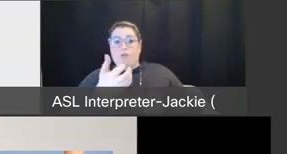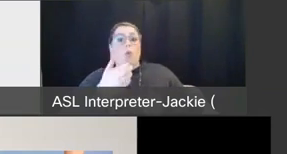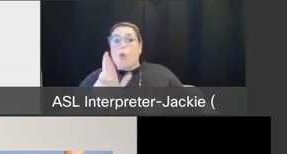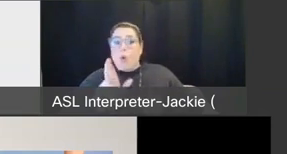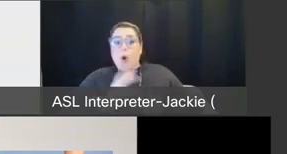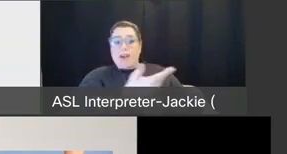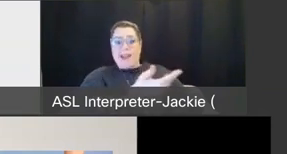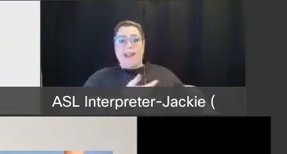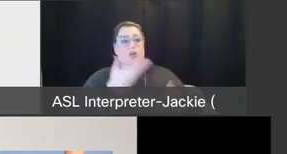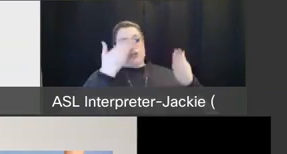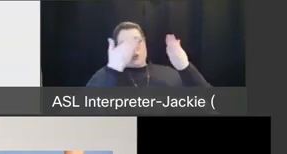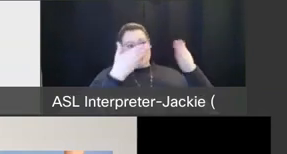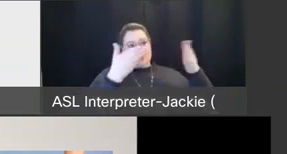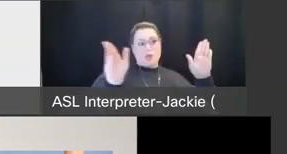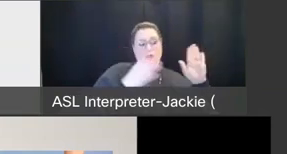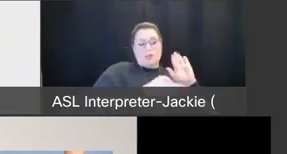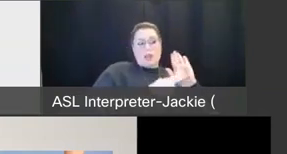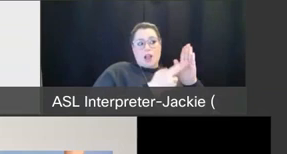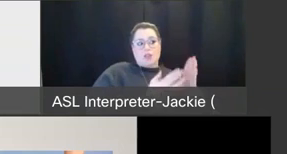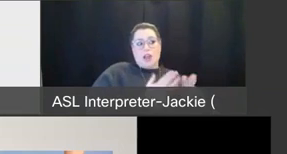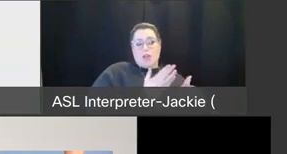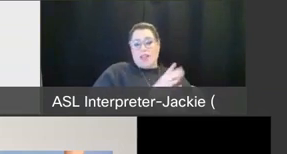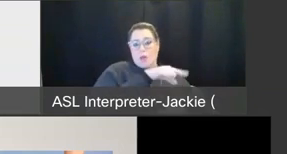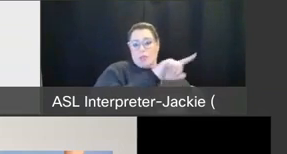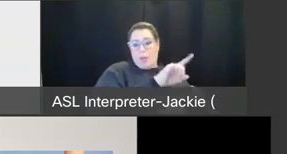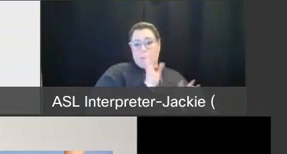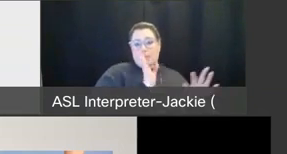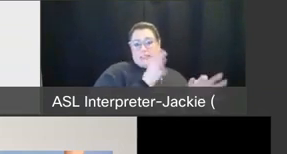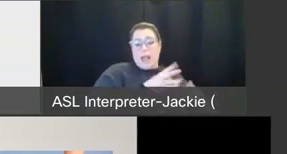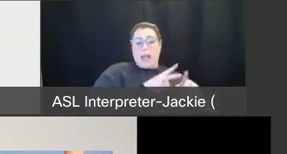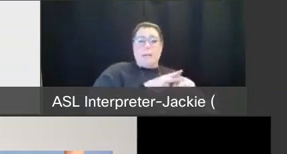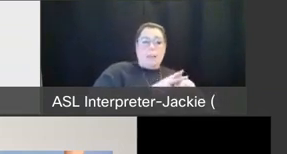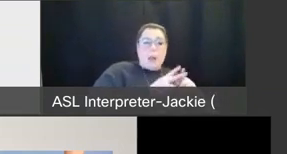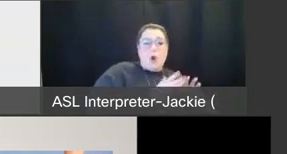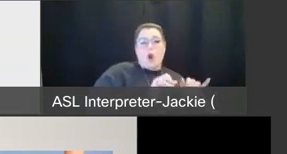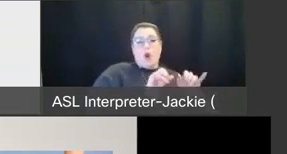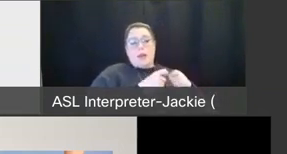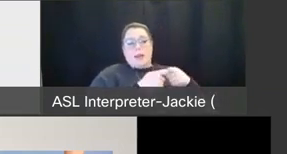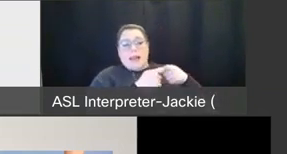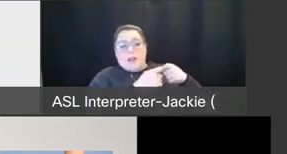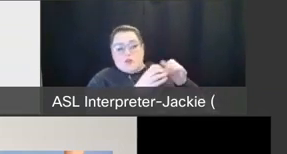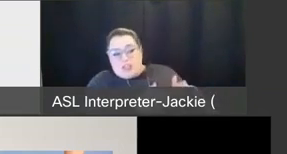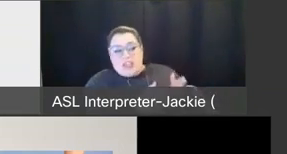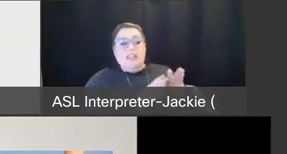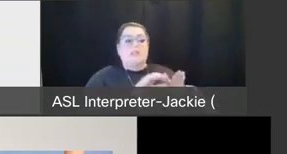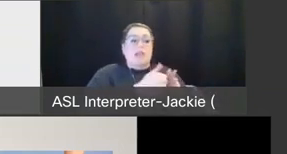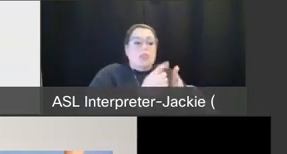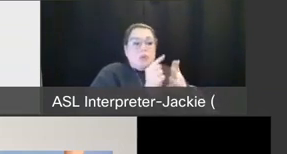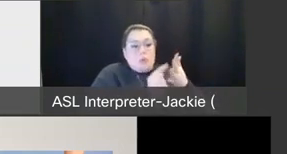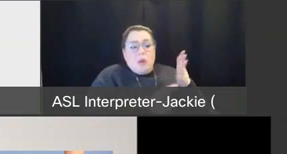the decisions. Because if you want to have more control over who the plumbers or the electricians or the other components